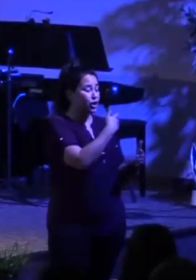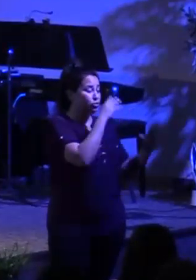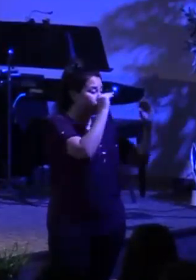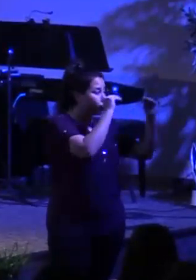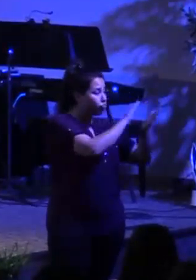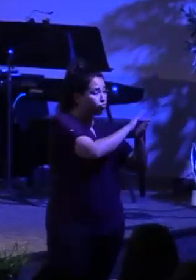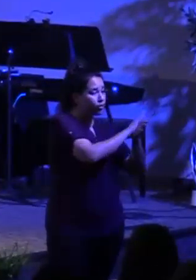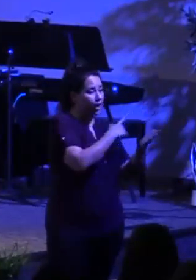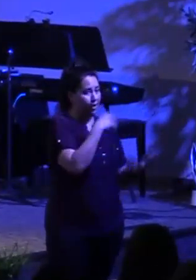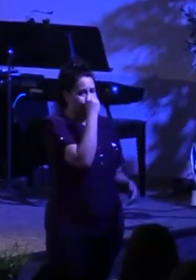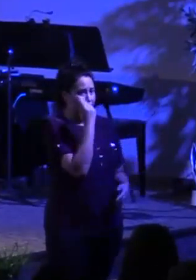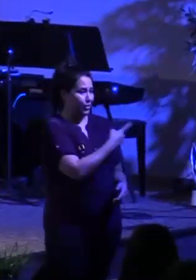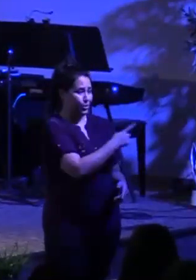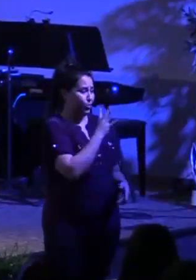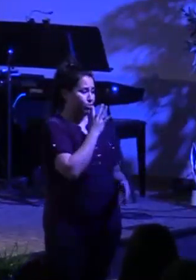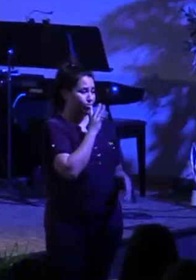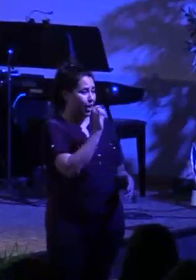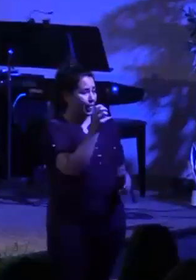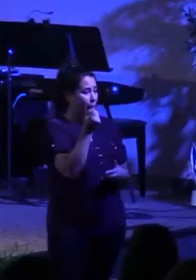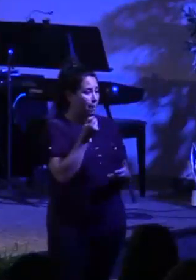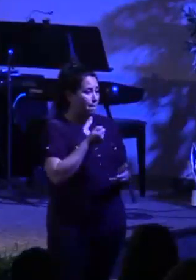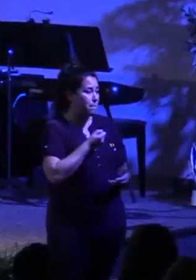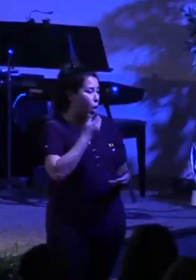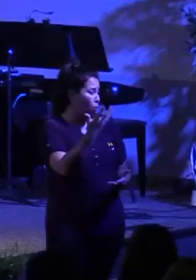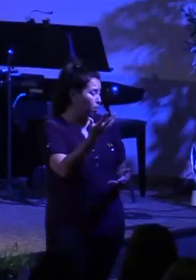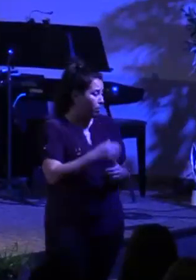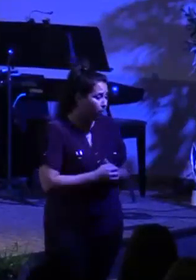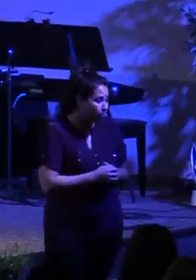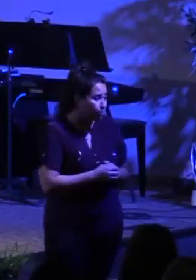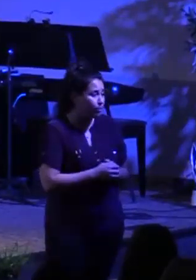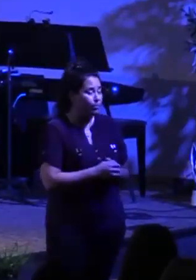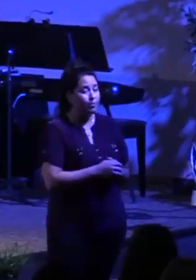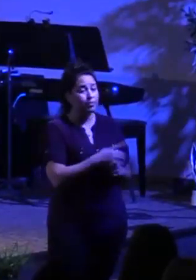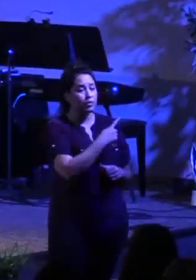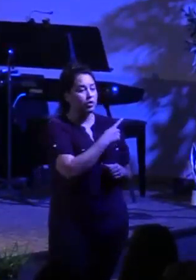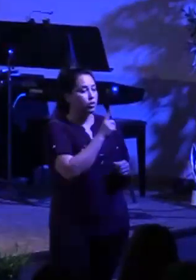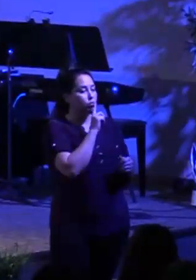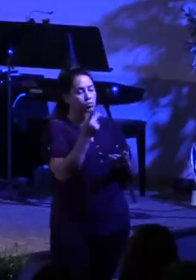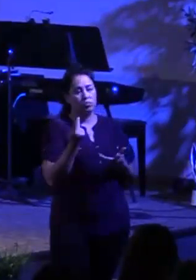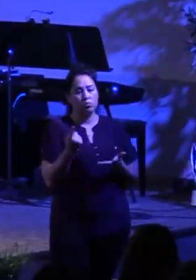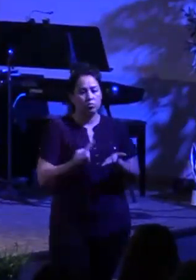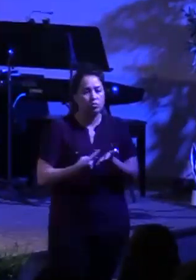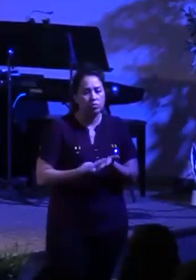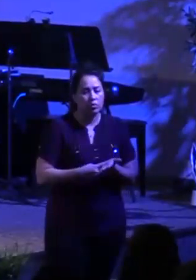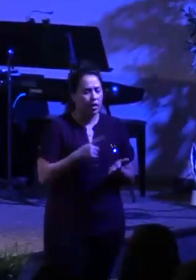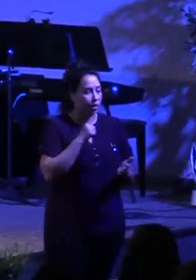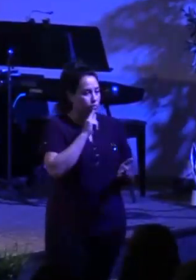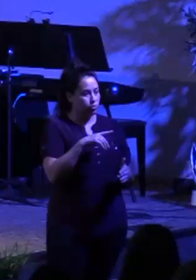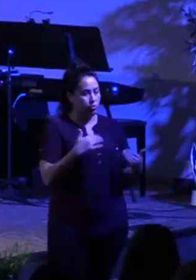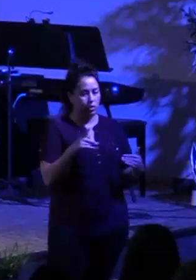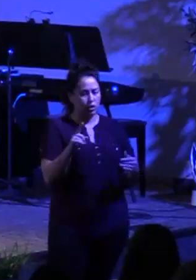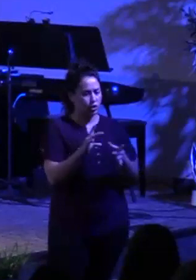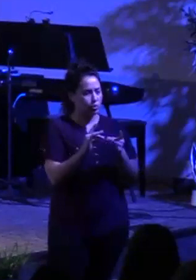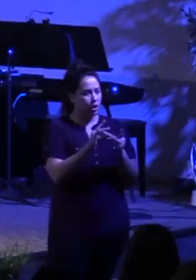that I did on Headspace. You can actually look it up if you'd like. And she said something fascinating in our talk. She says,